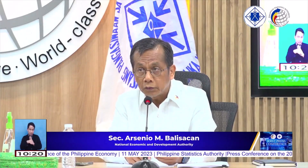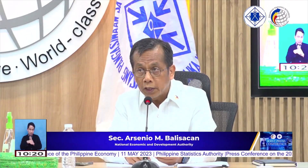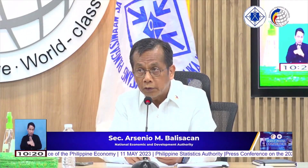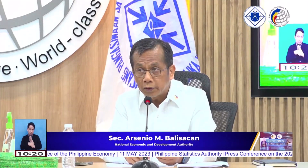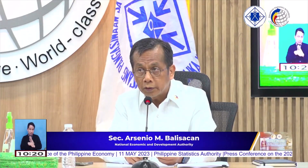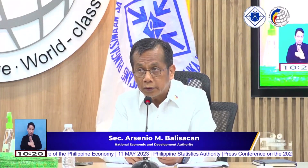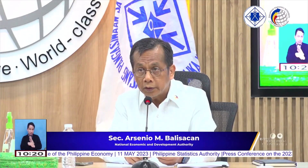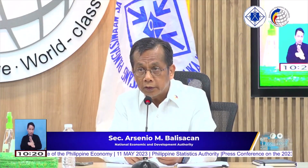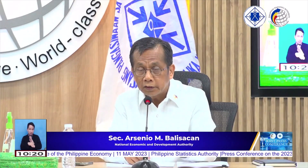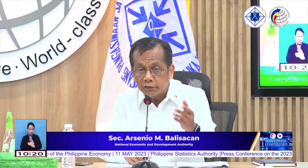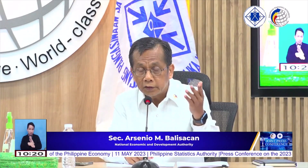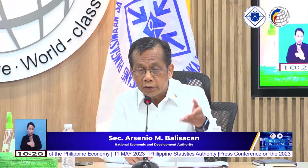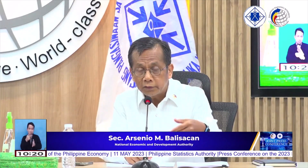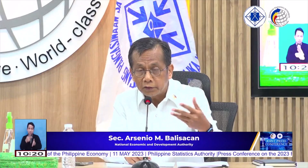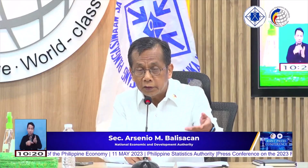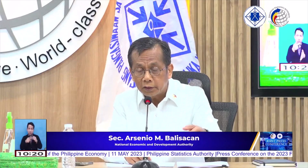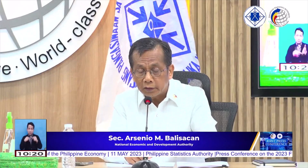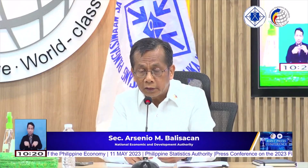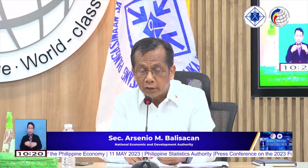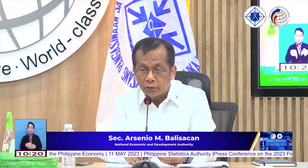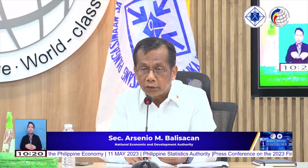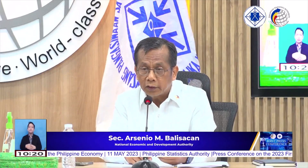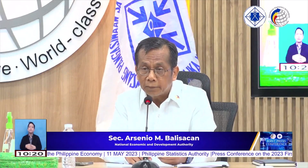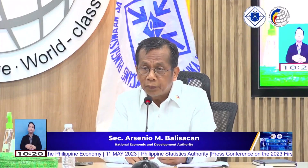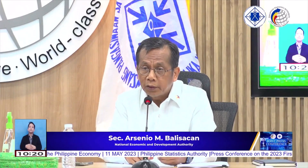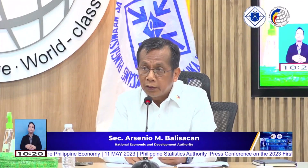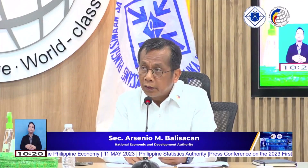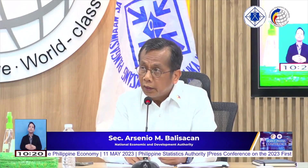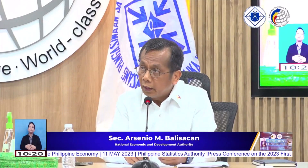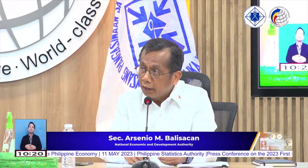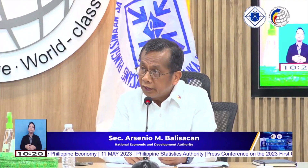down in terms of the growth.